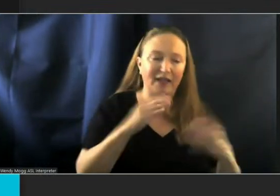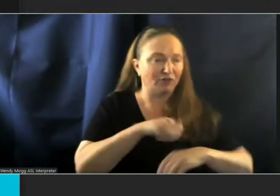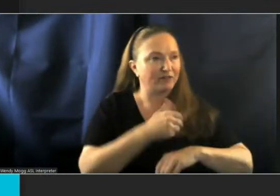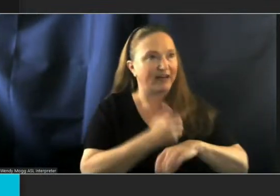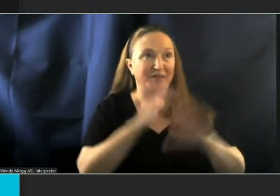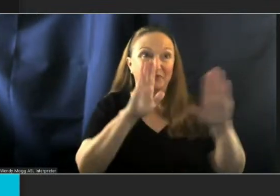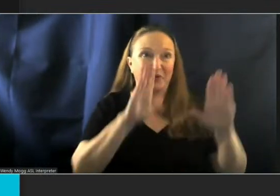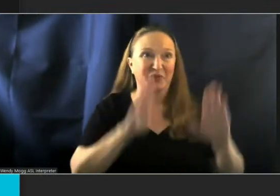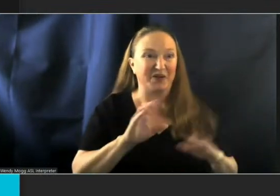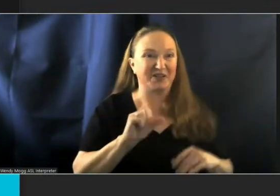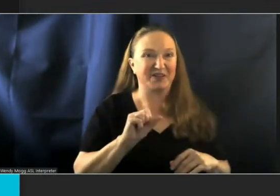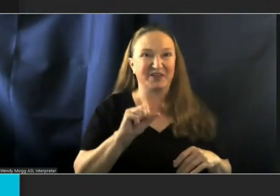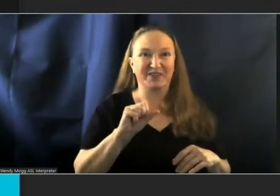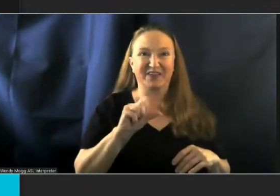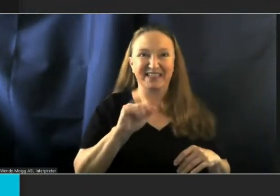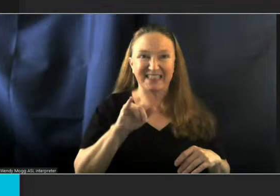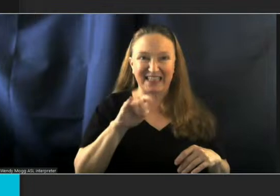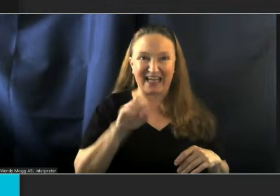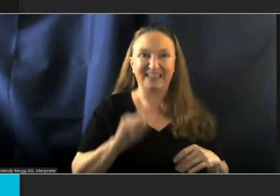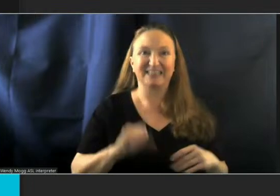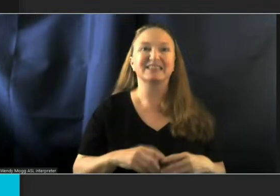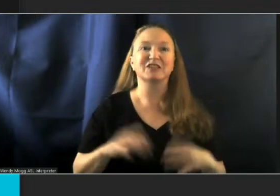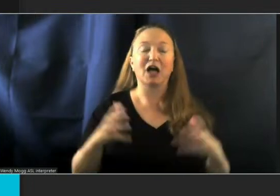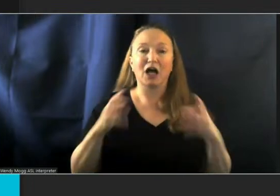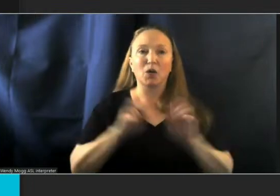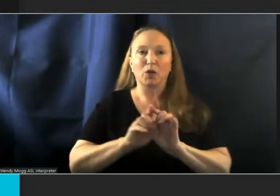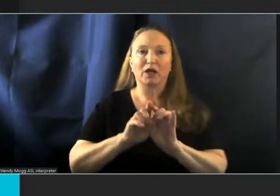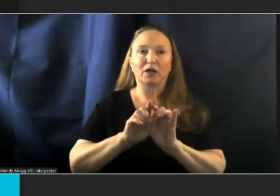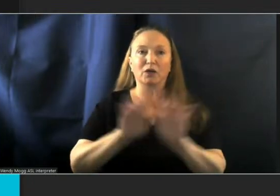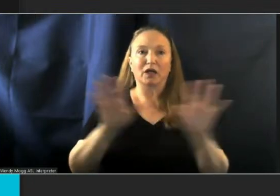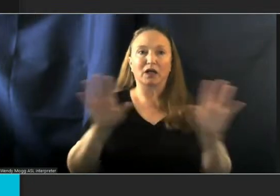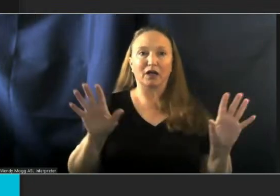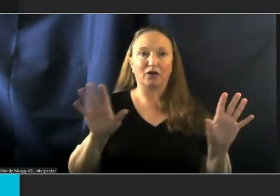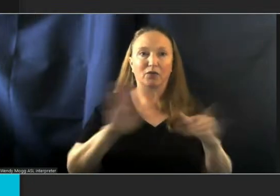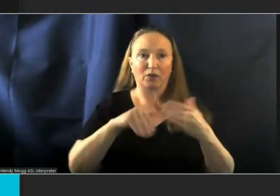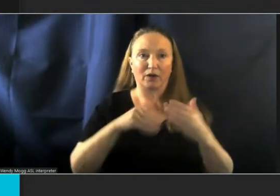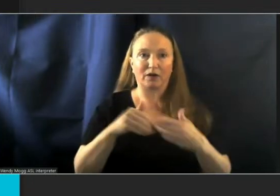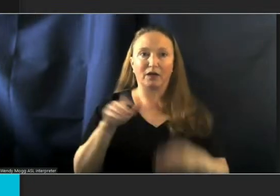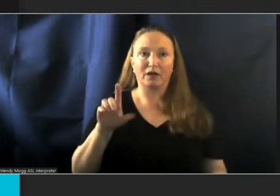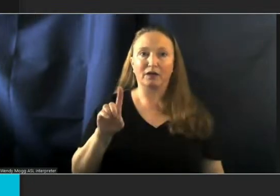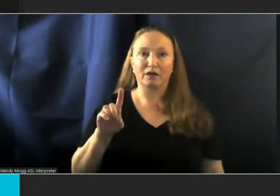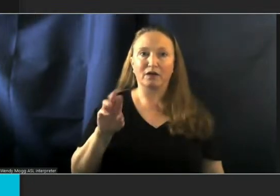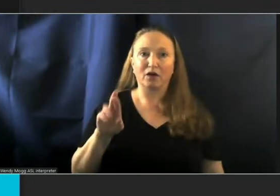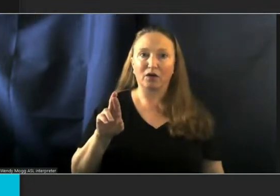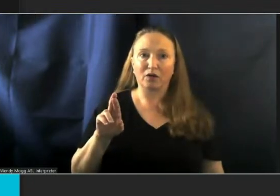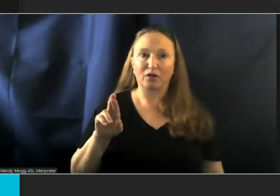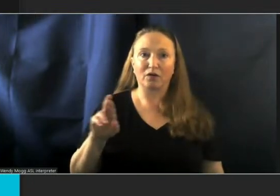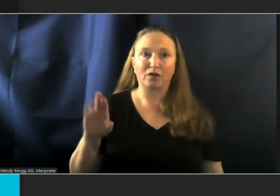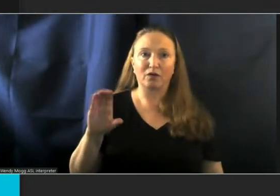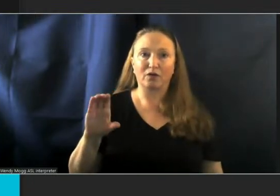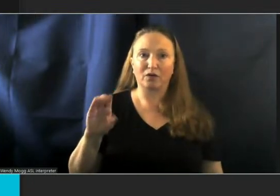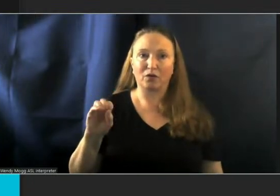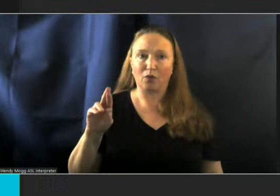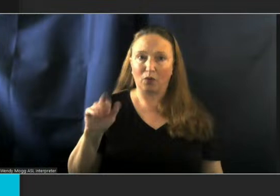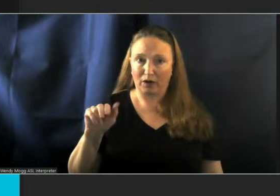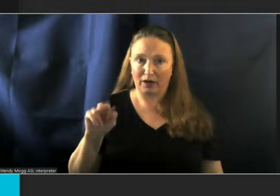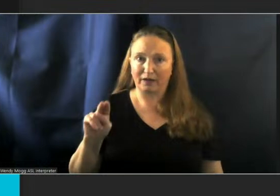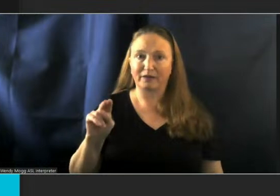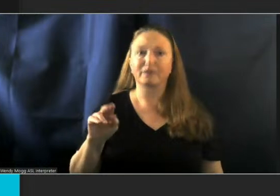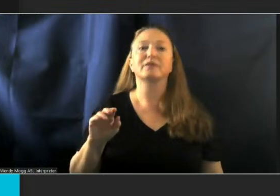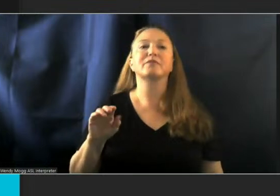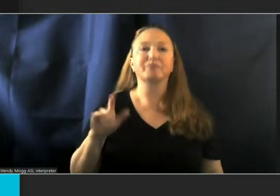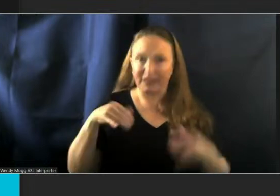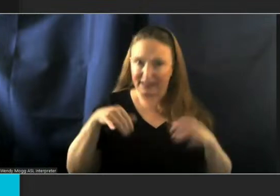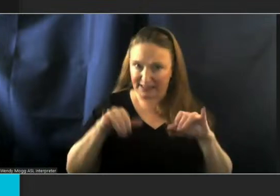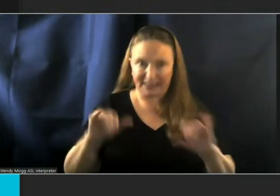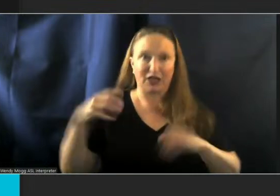for Anne. I want to clarify for all of you that Dr. Coren is still our health officer, and I am still